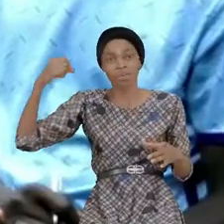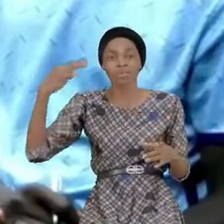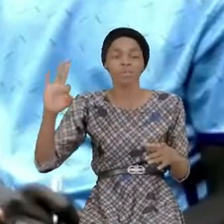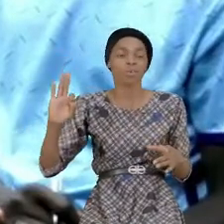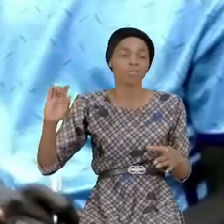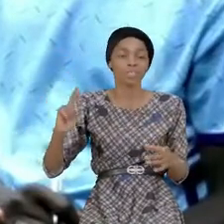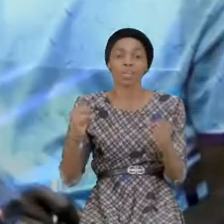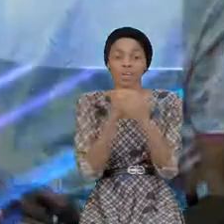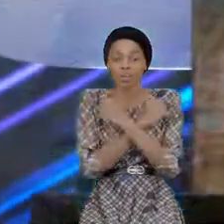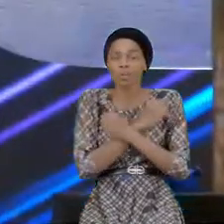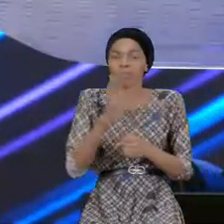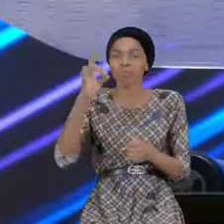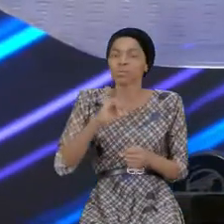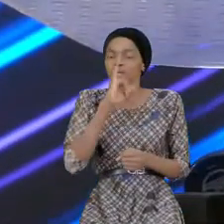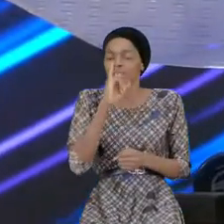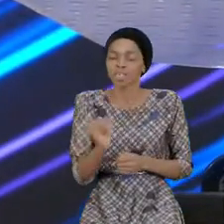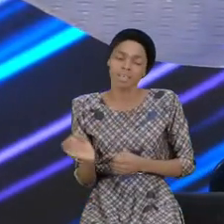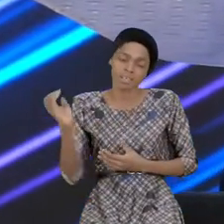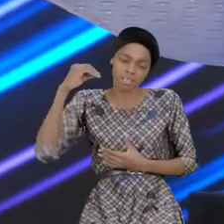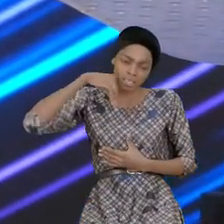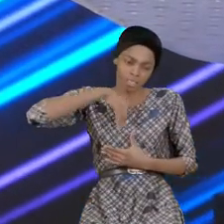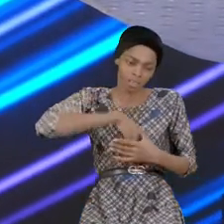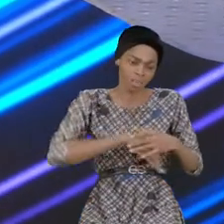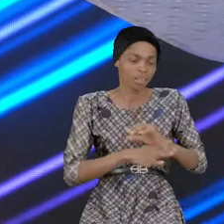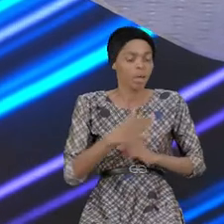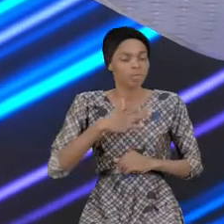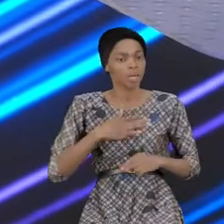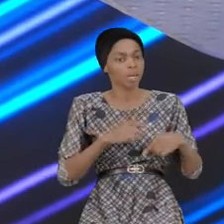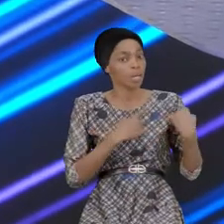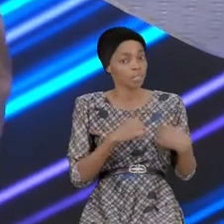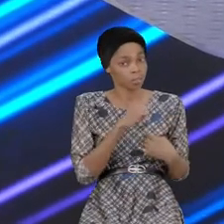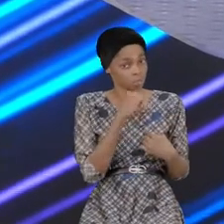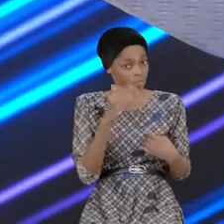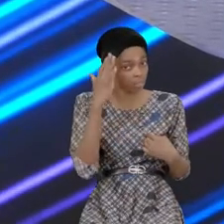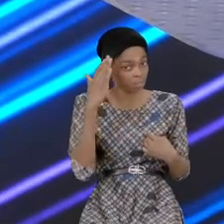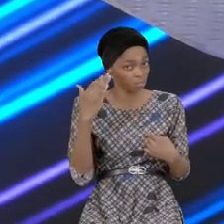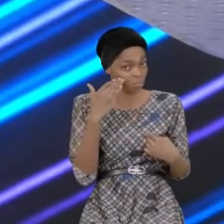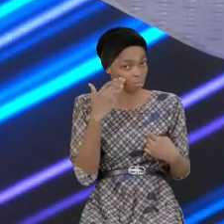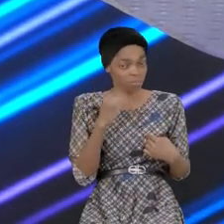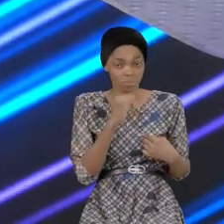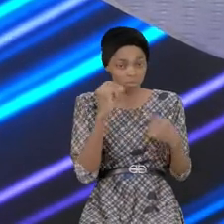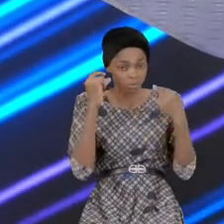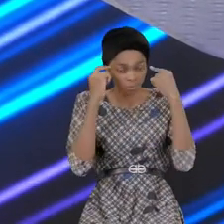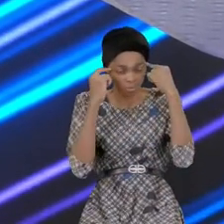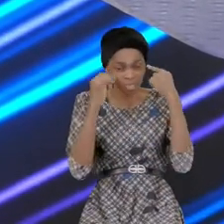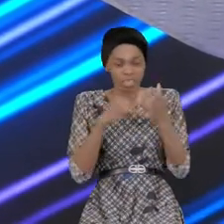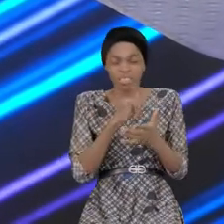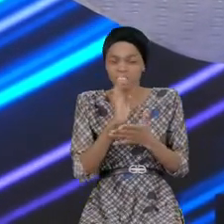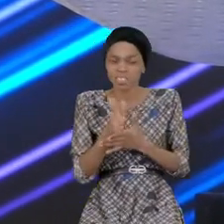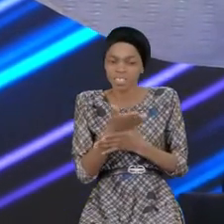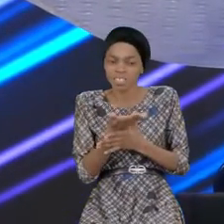shed abroad in our hearts, not in our head, not in our mind. It's shed